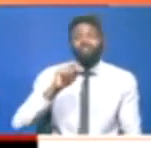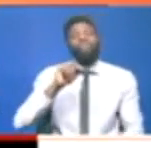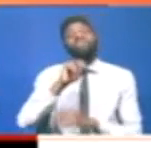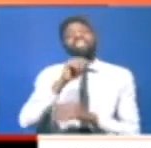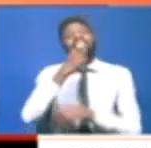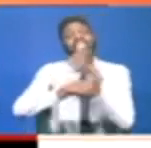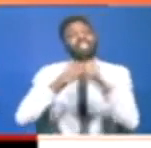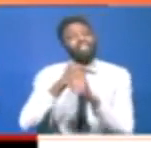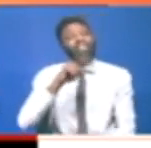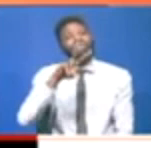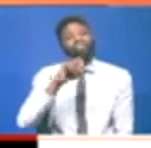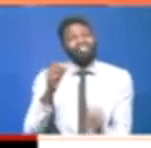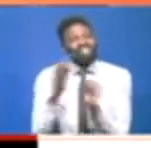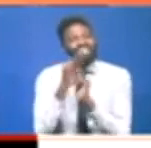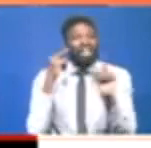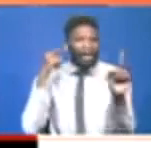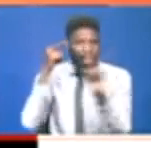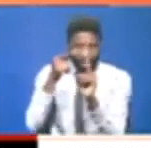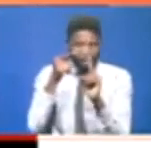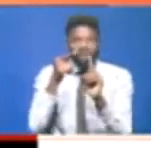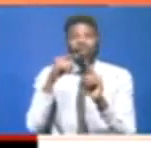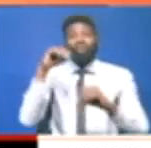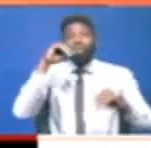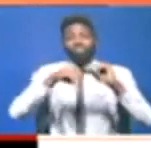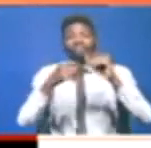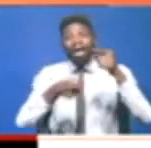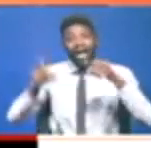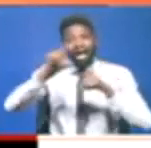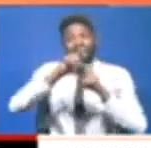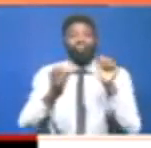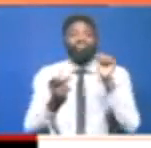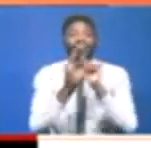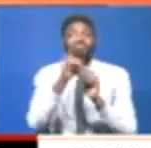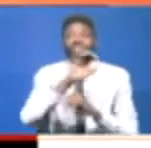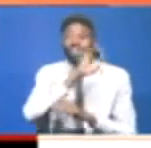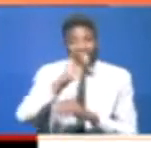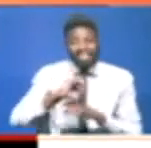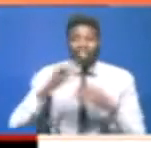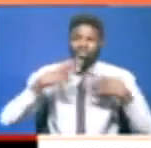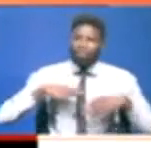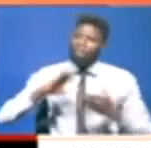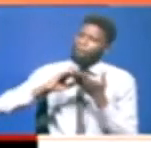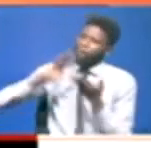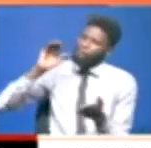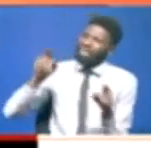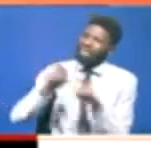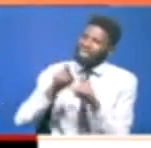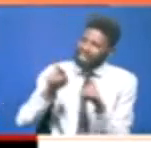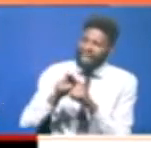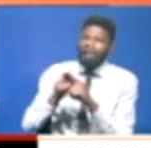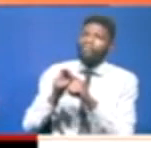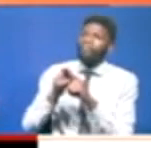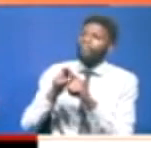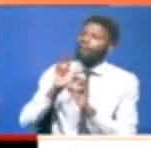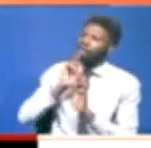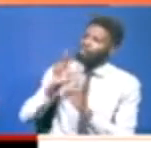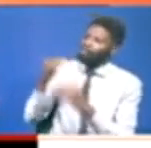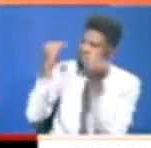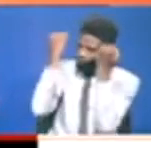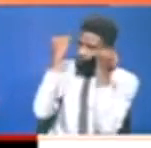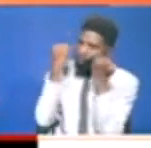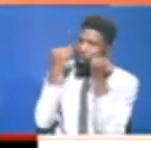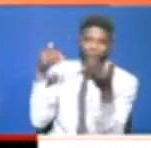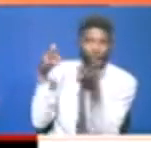to 12%. Mm-hmm. As much as there has been a lot of litigation around it, which has now put a stop to it, mm-hmm. but it was a very,